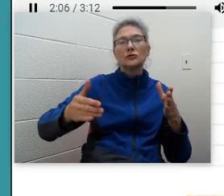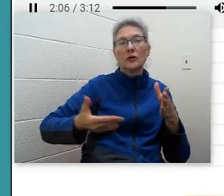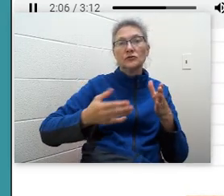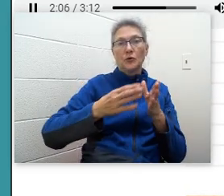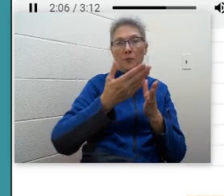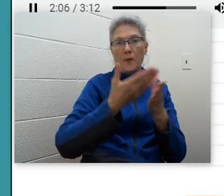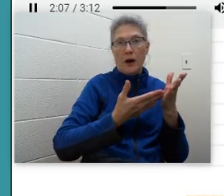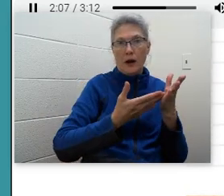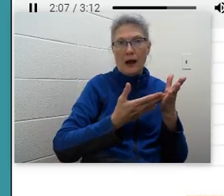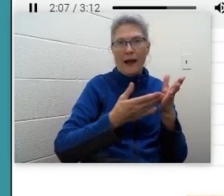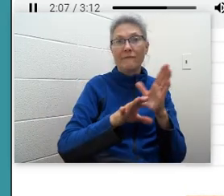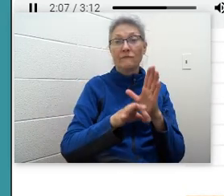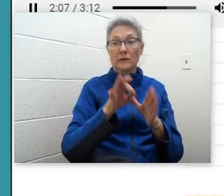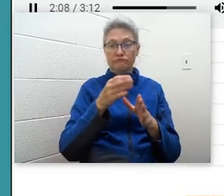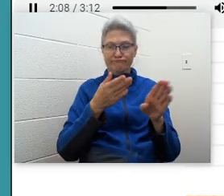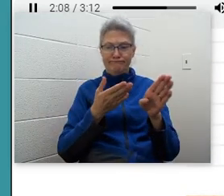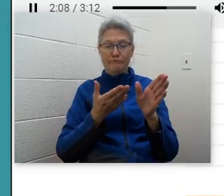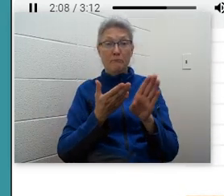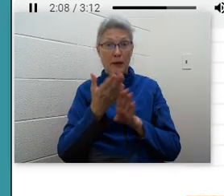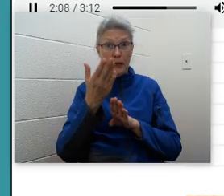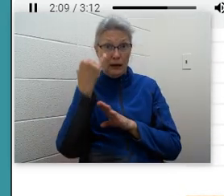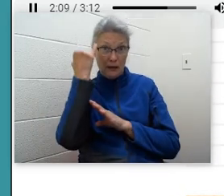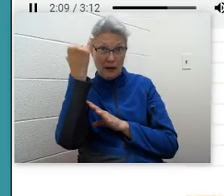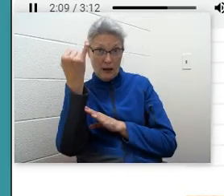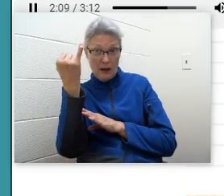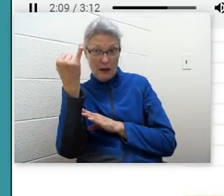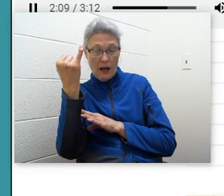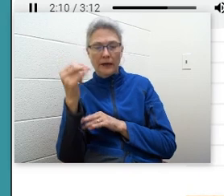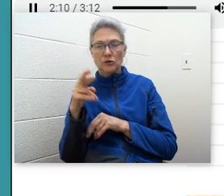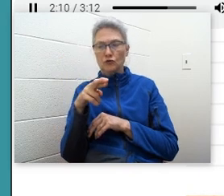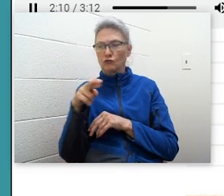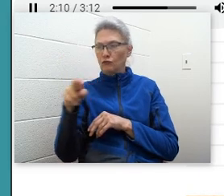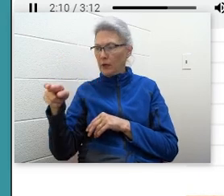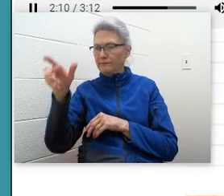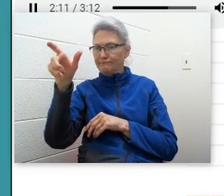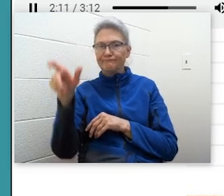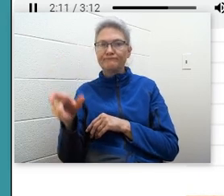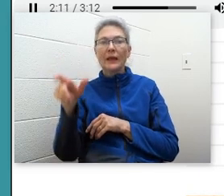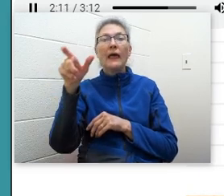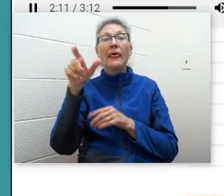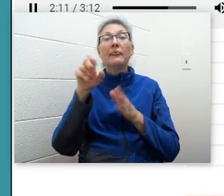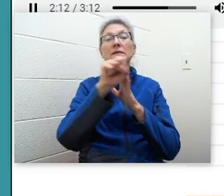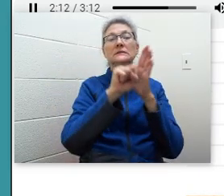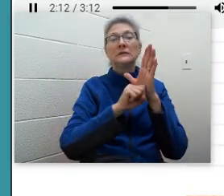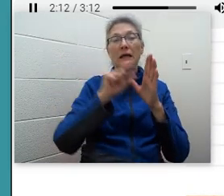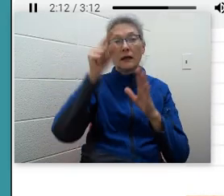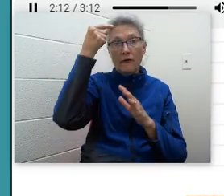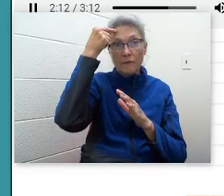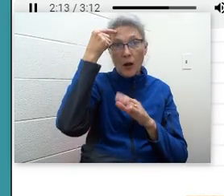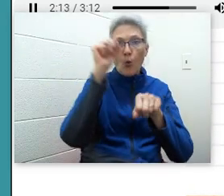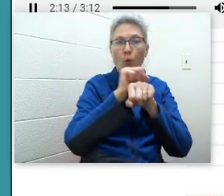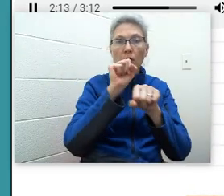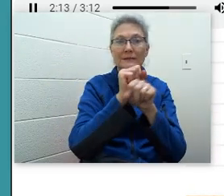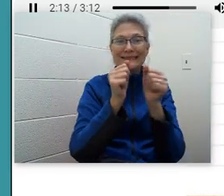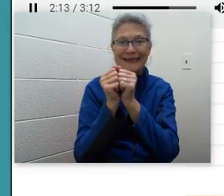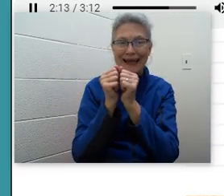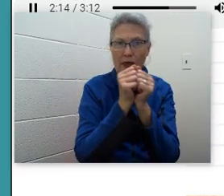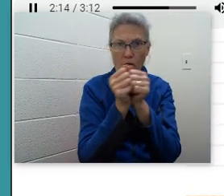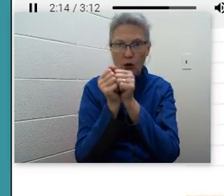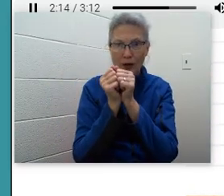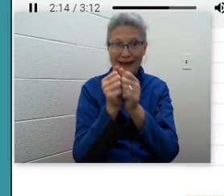section, I find that the main idea off to the right here is that the state government works together to help